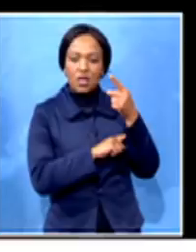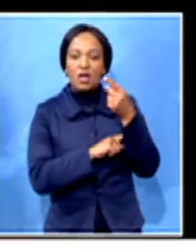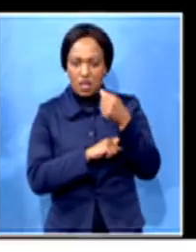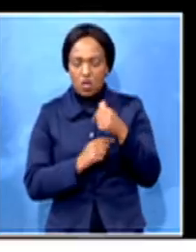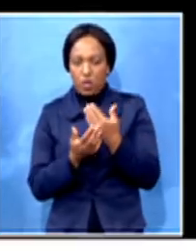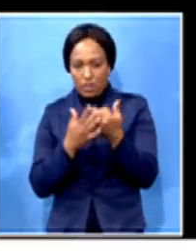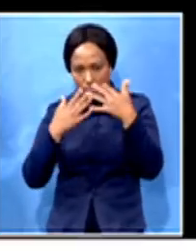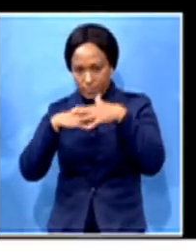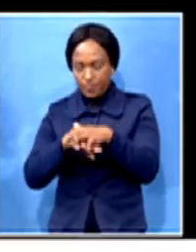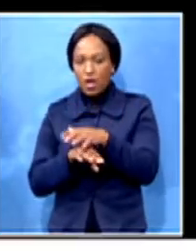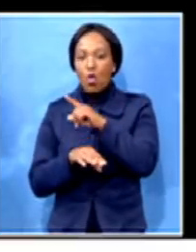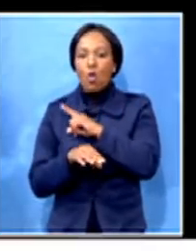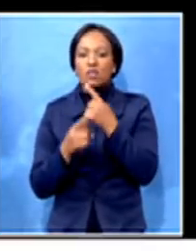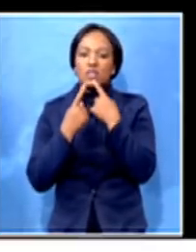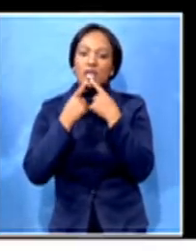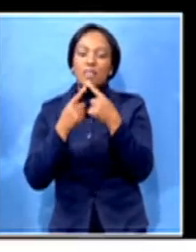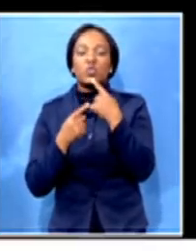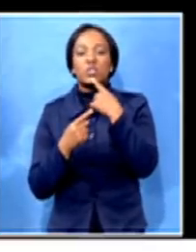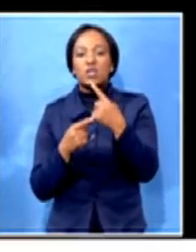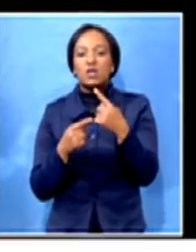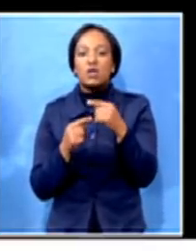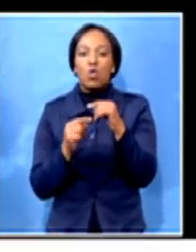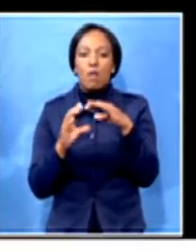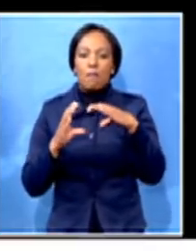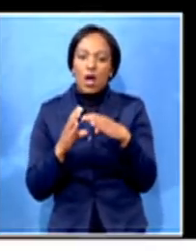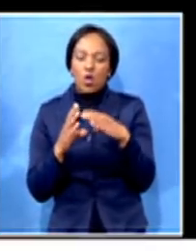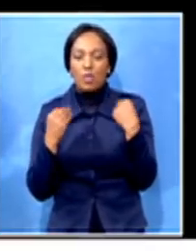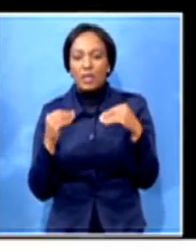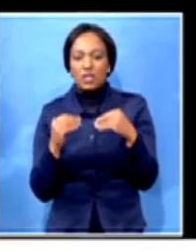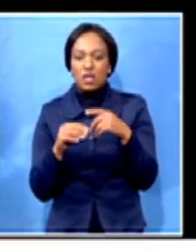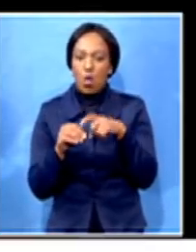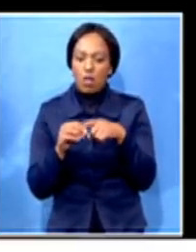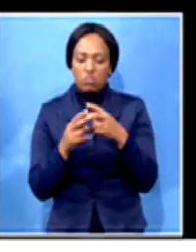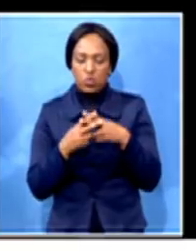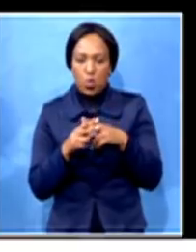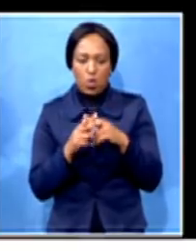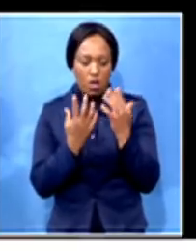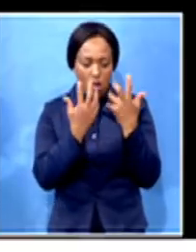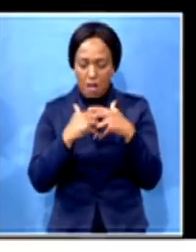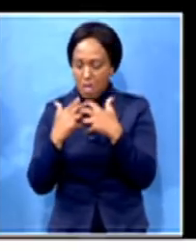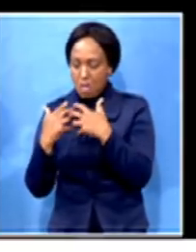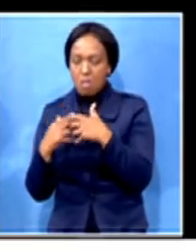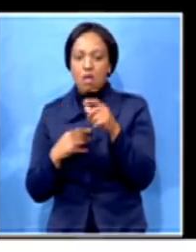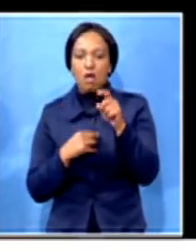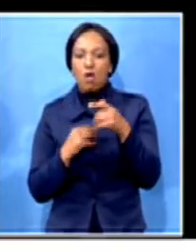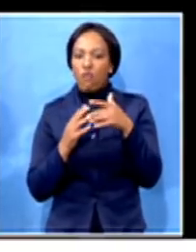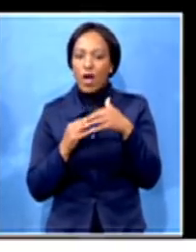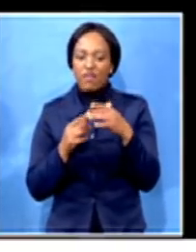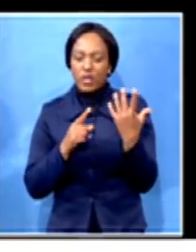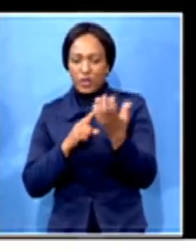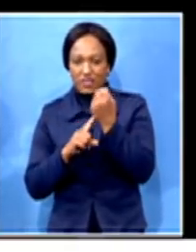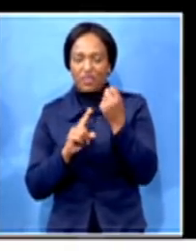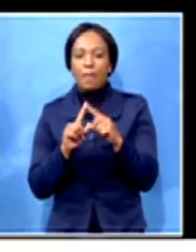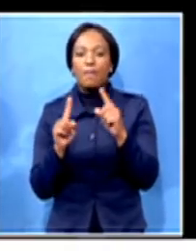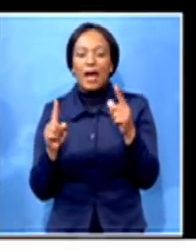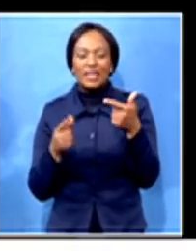it says we must leverage, macroeconomic policy tools to align them with whatever it is that we want to achieve. But this is the type